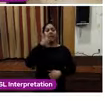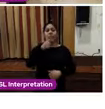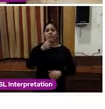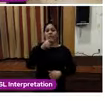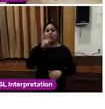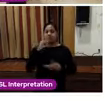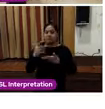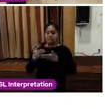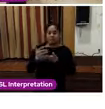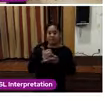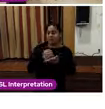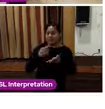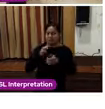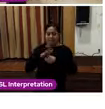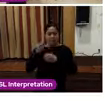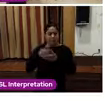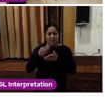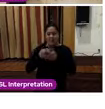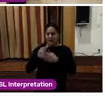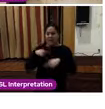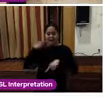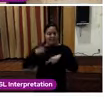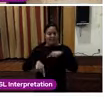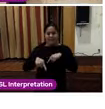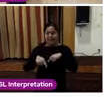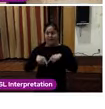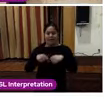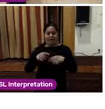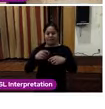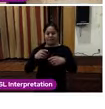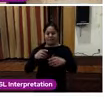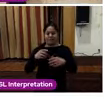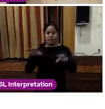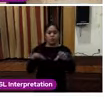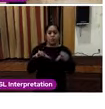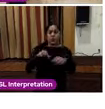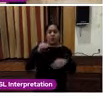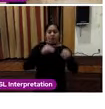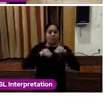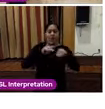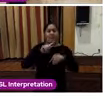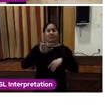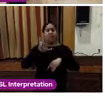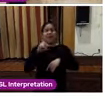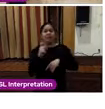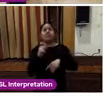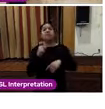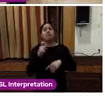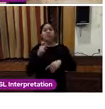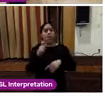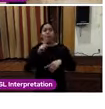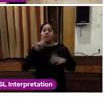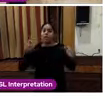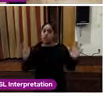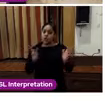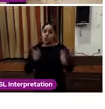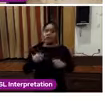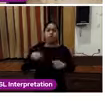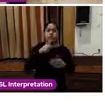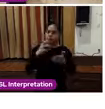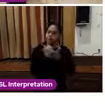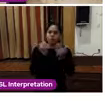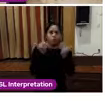income to file taxes or to qualify to need to file taxes, I highly, highly encourage you to file